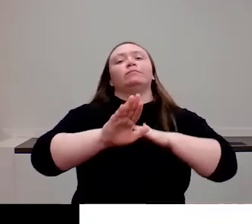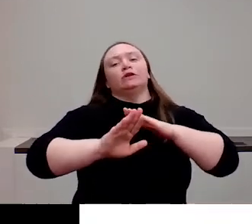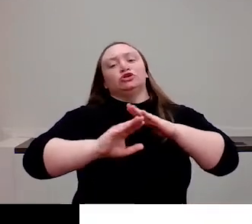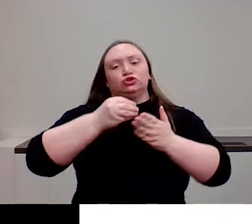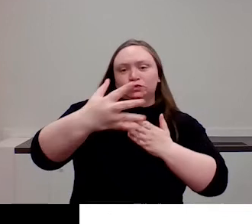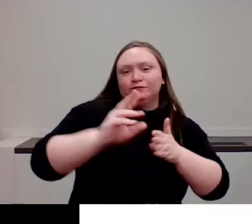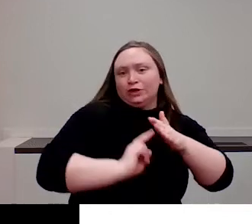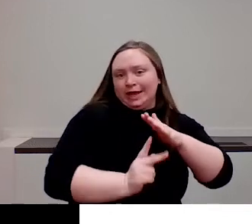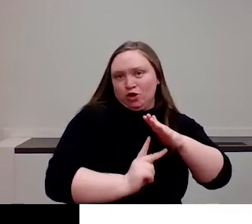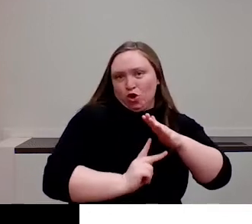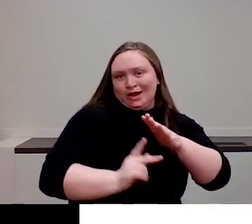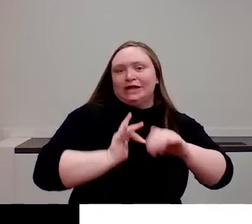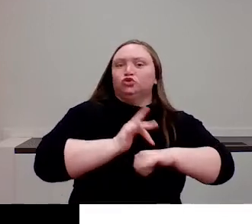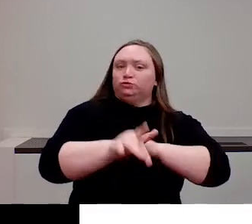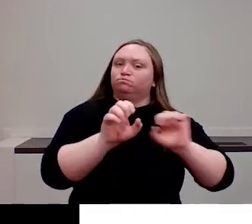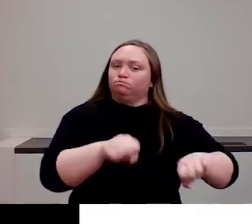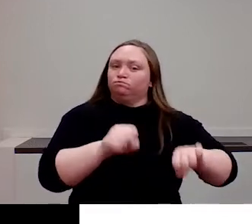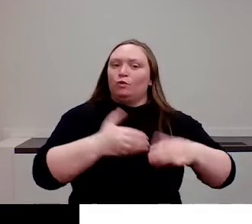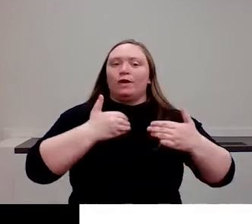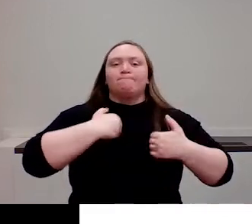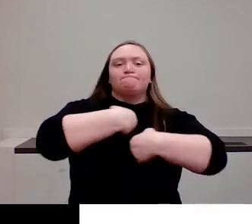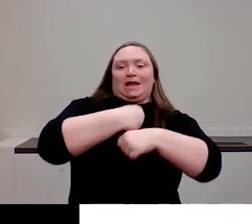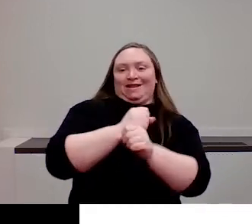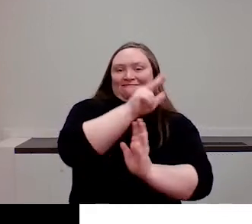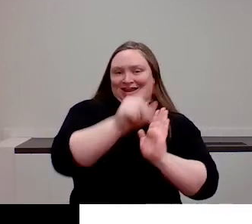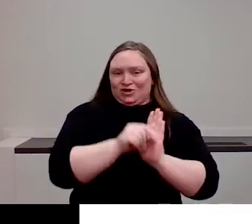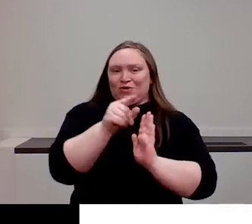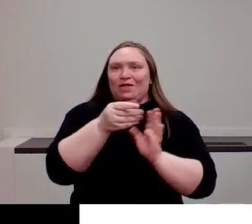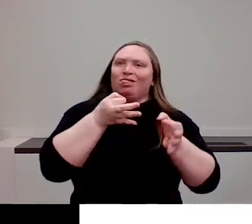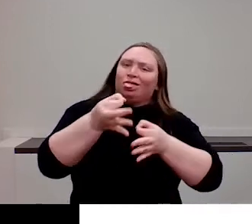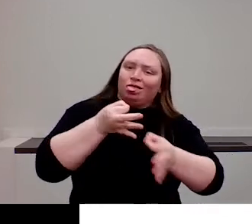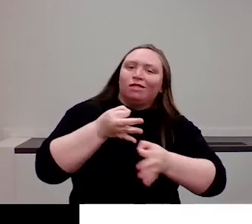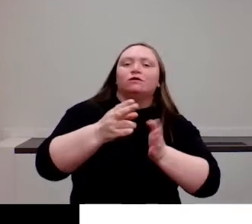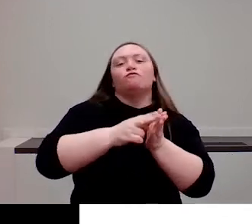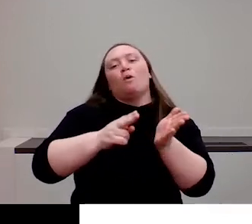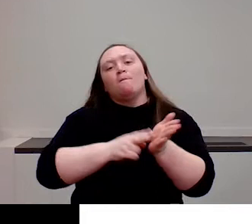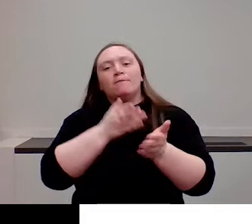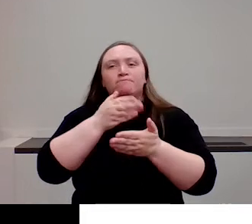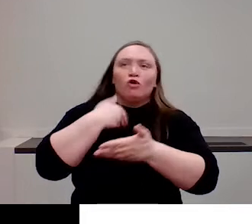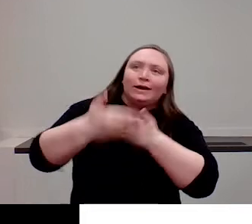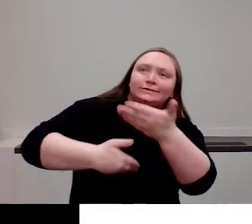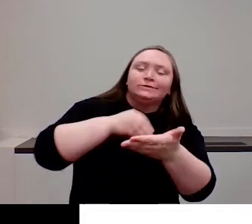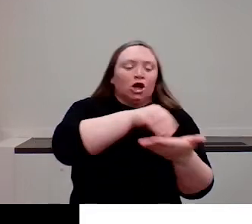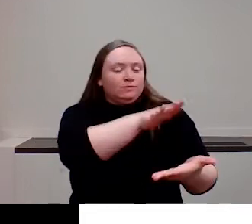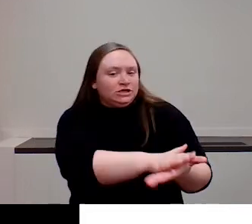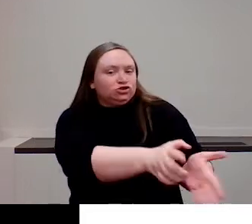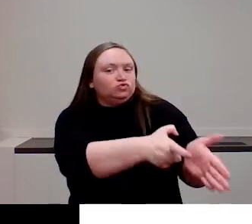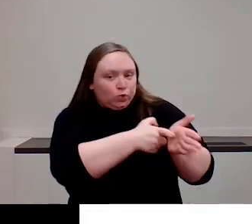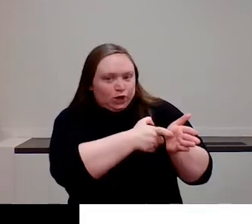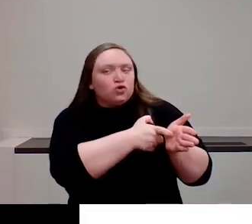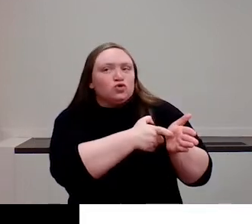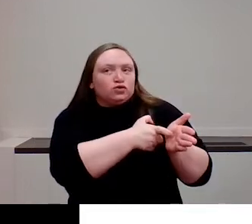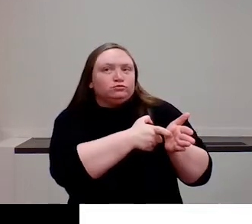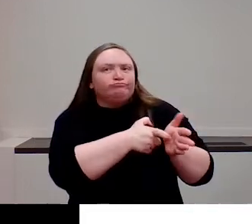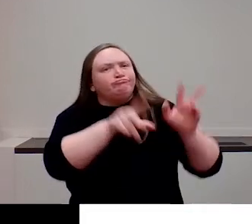as possible, the following video was produced. The video explains the enrollment process, the documentation that is required,